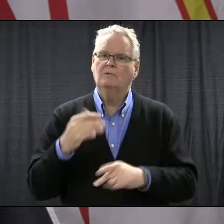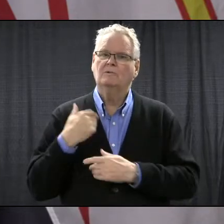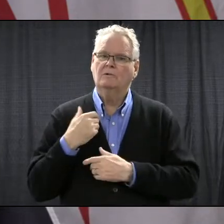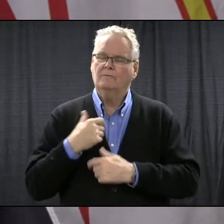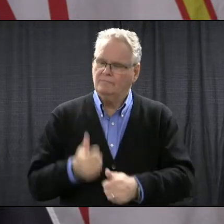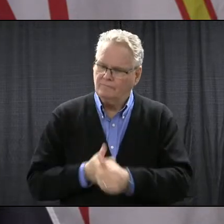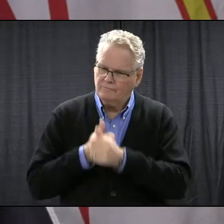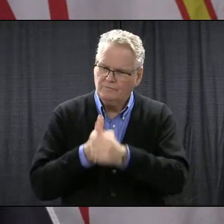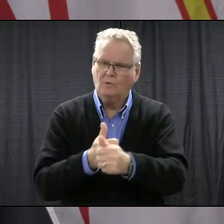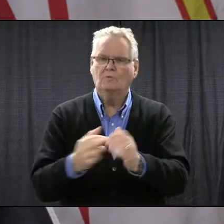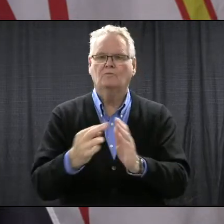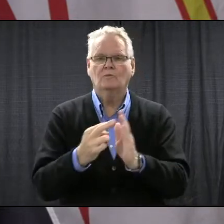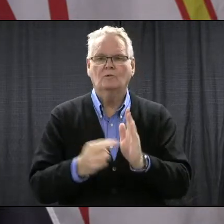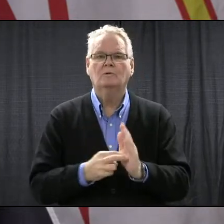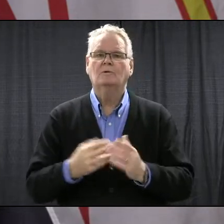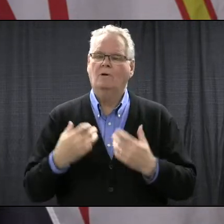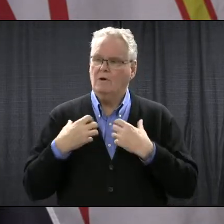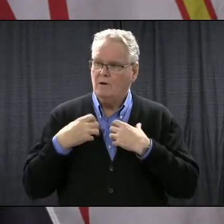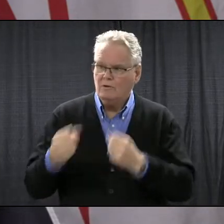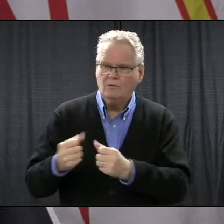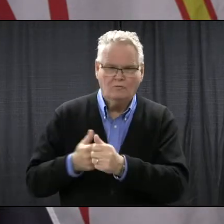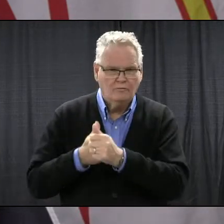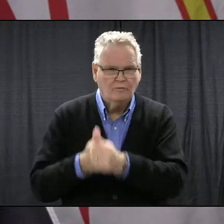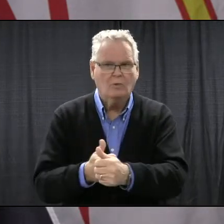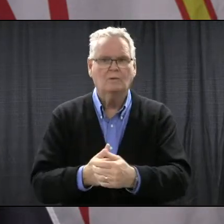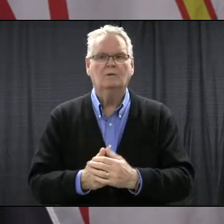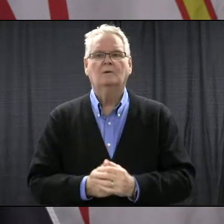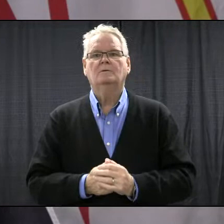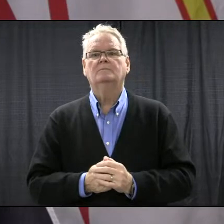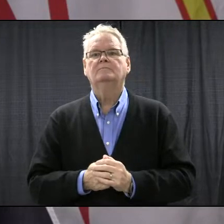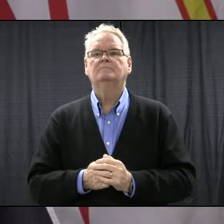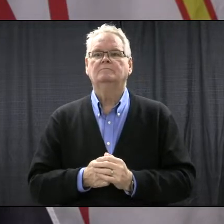vaccinated. And hold fast, Newfoundland and Labrador. Thank you.